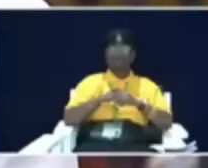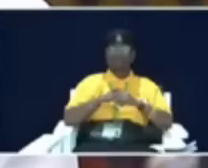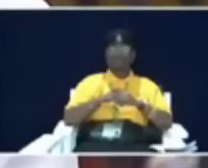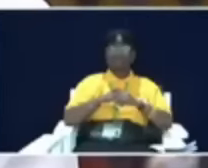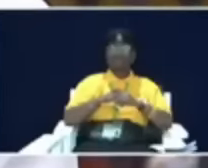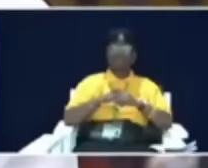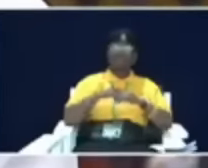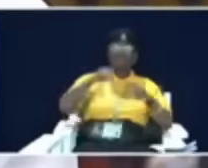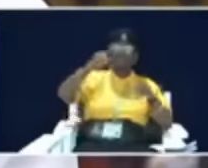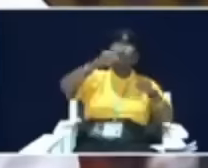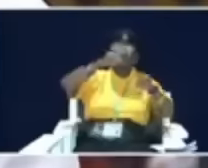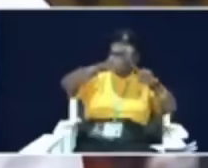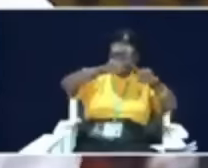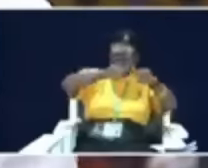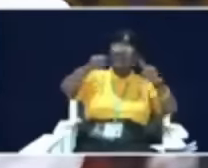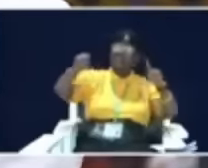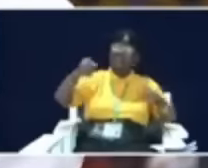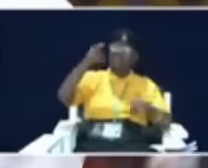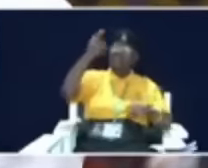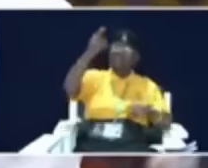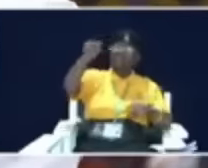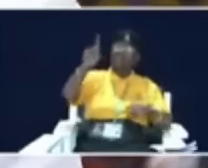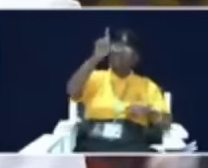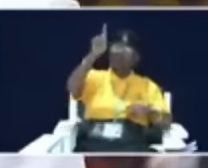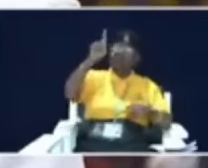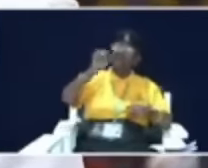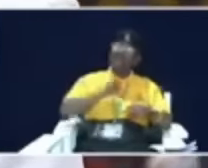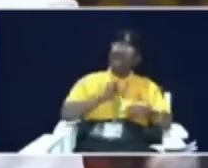But the one I'm concerned about